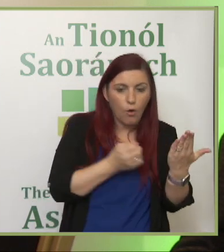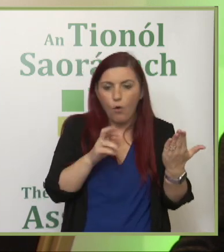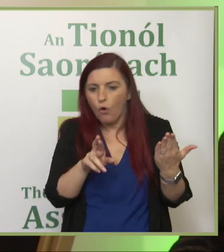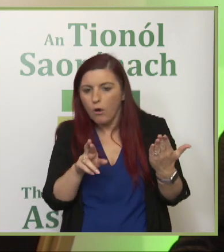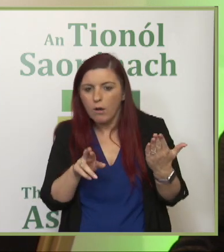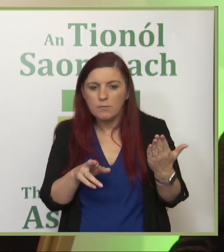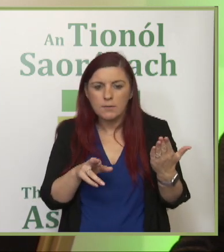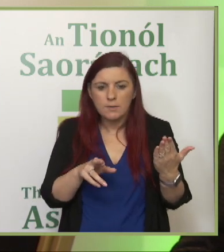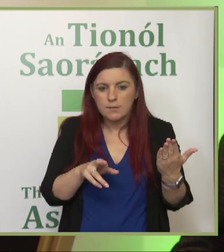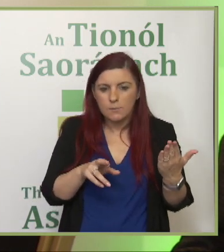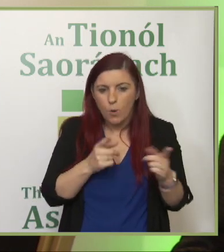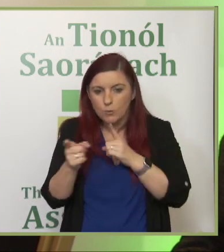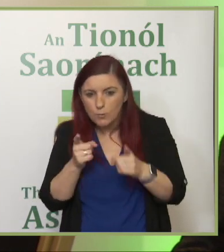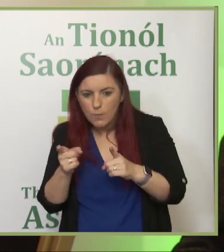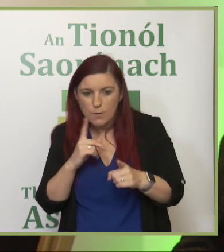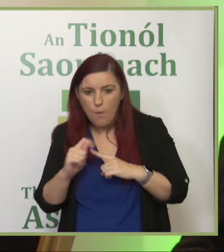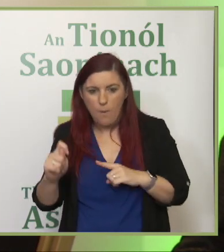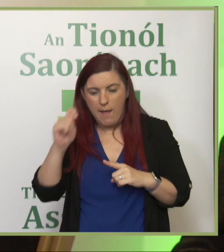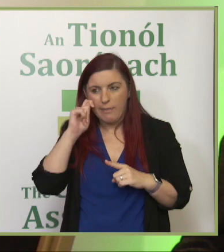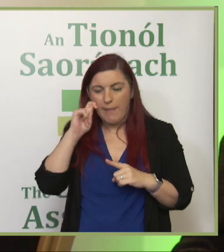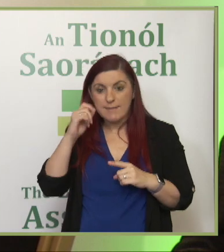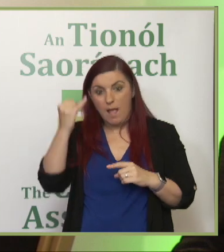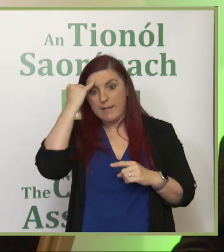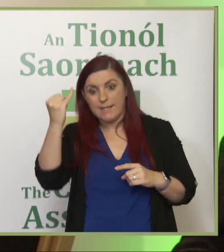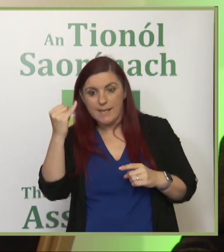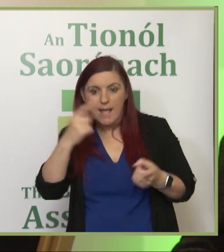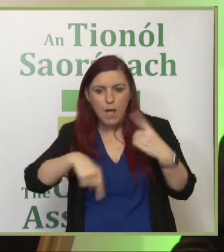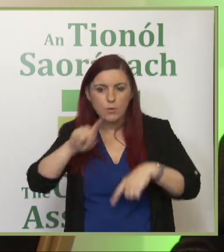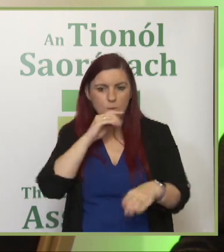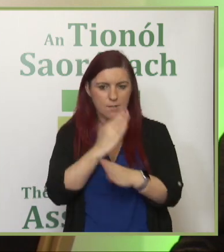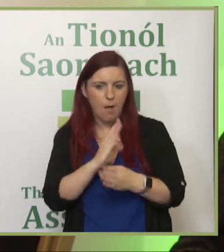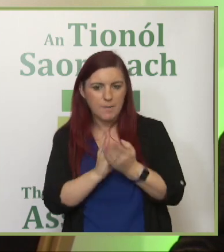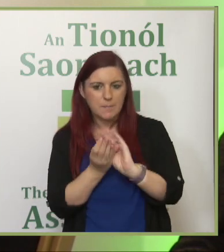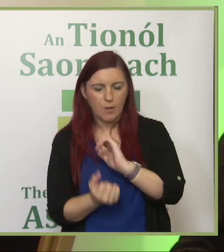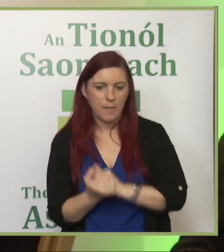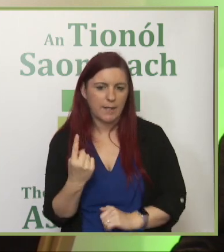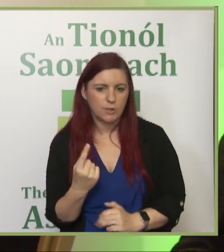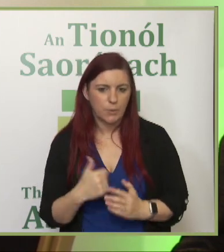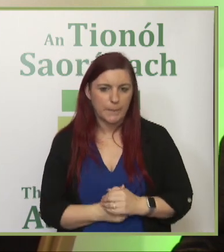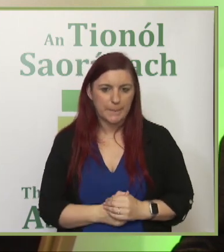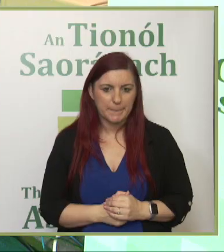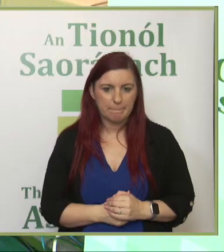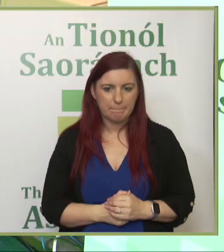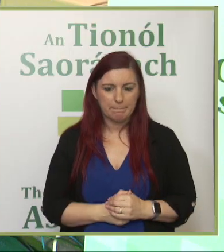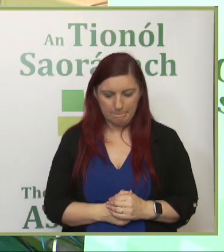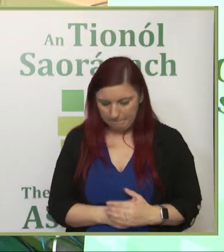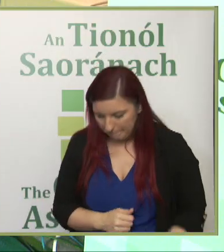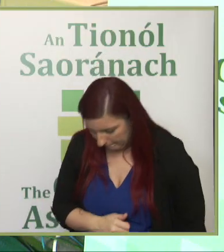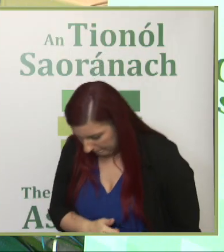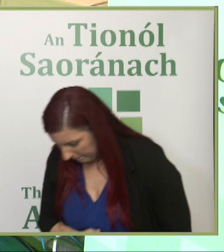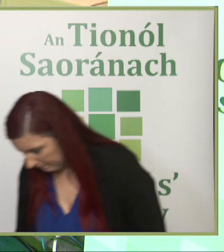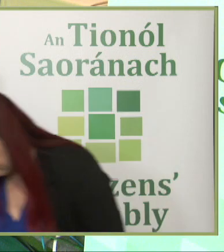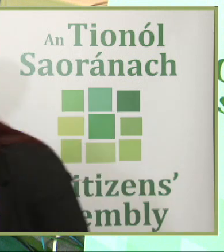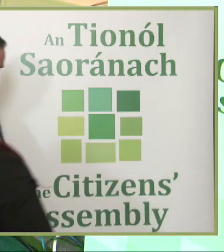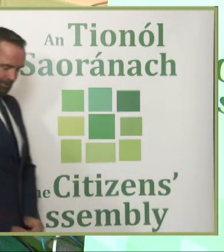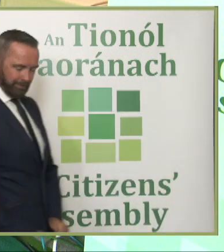that you've spent together that you'll be able to come up with the solutions, perhaps, or recommendations. Thank you, Anne. No pressure.